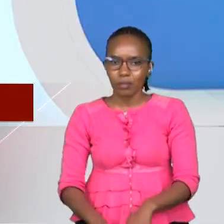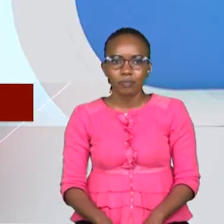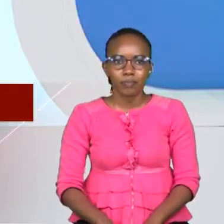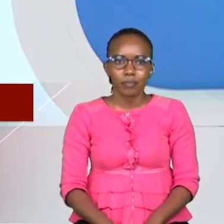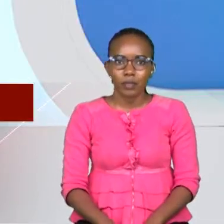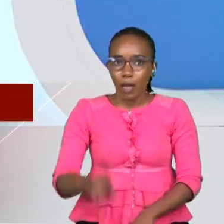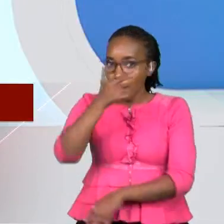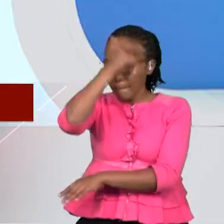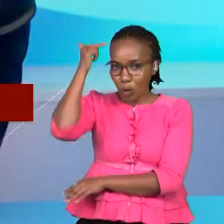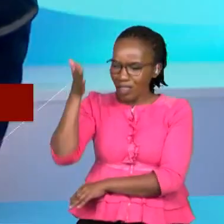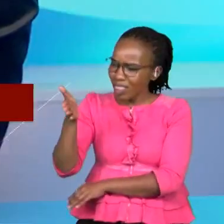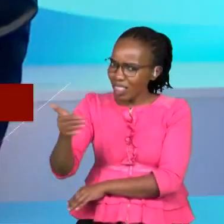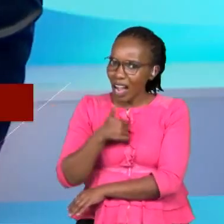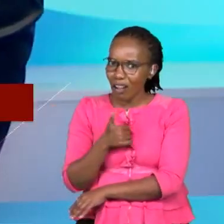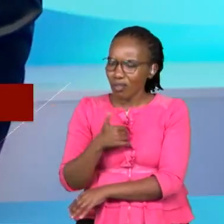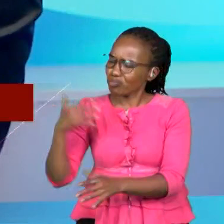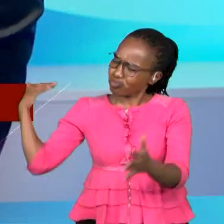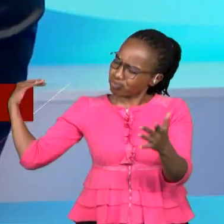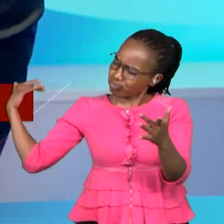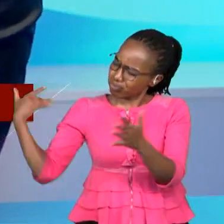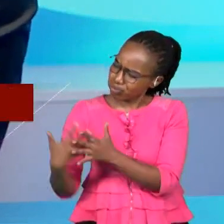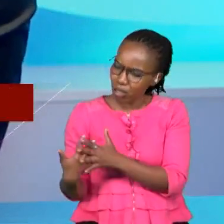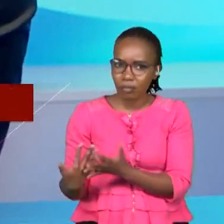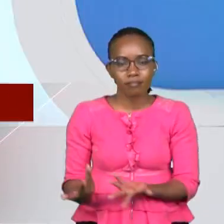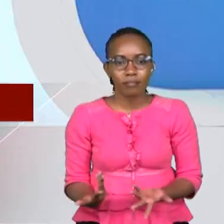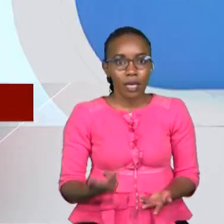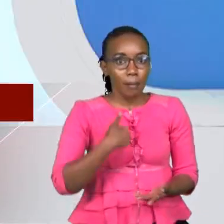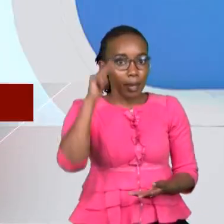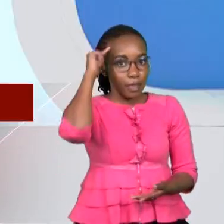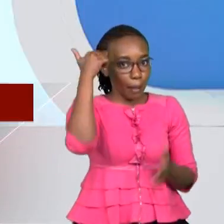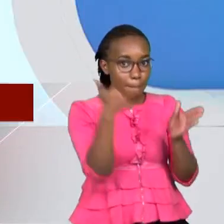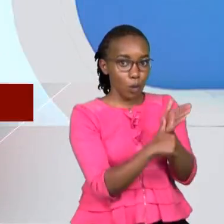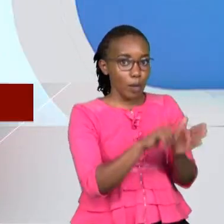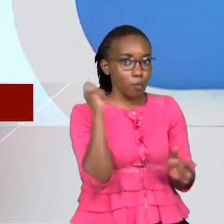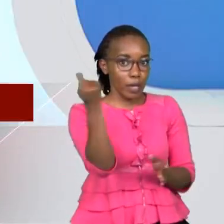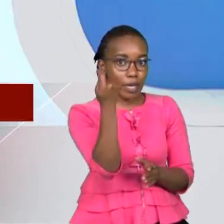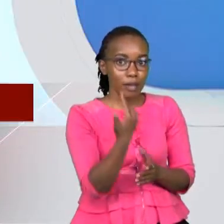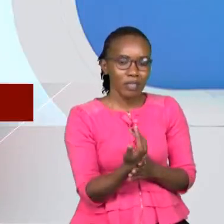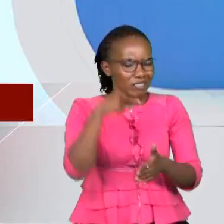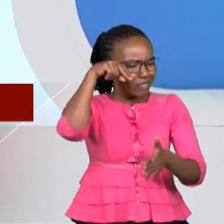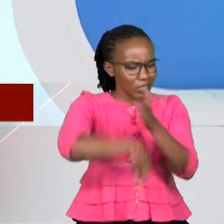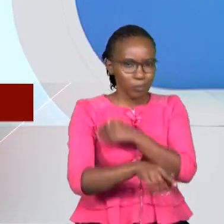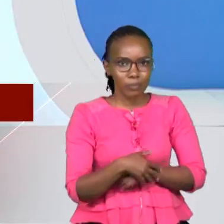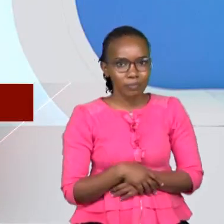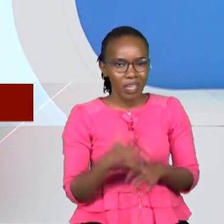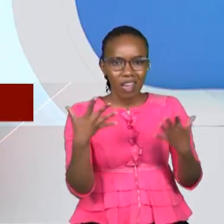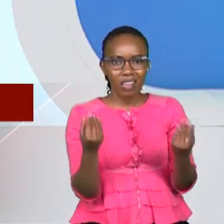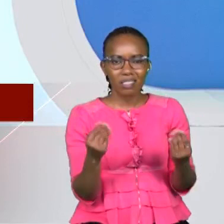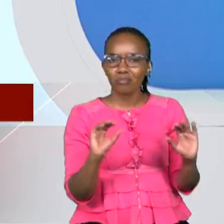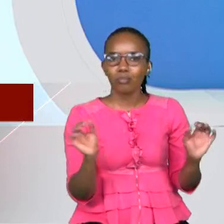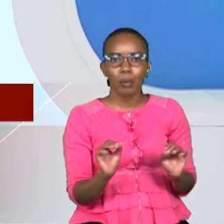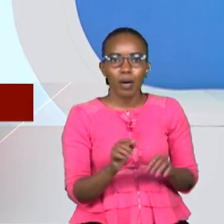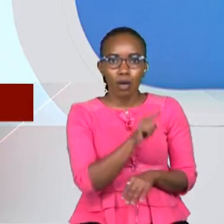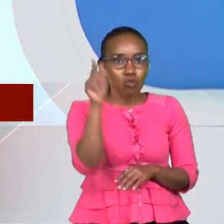that... Because they've been there. They've been there for such a long time. I think the problem in Kenya is very deep. It's not as easy as we think. And you